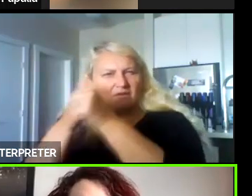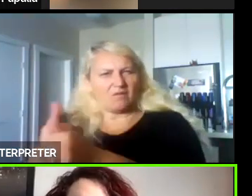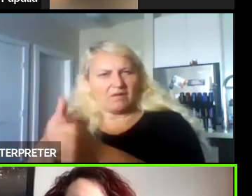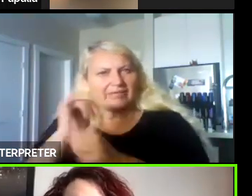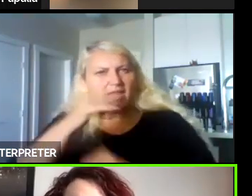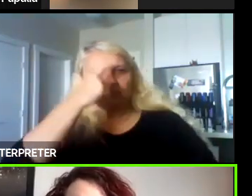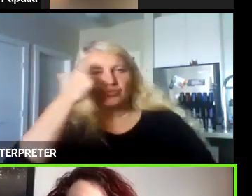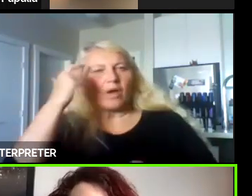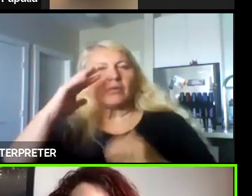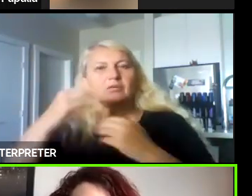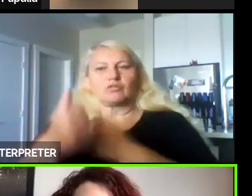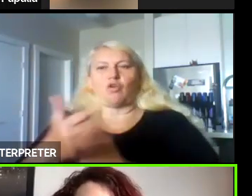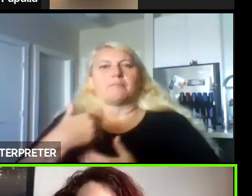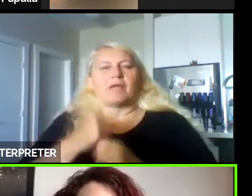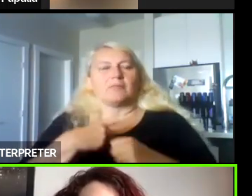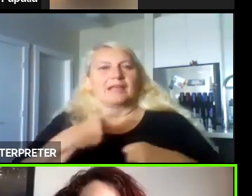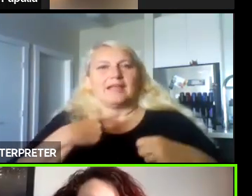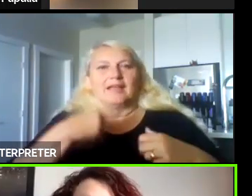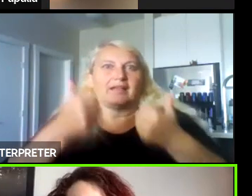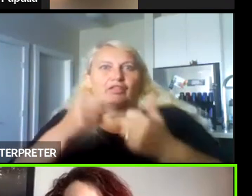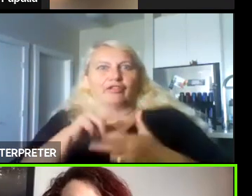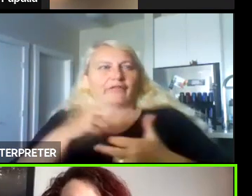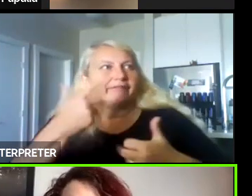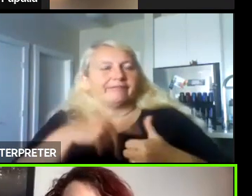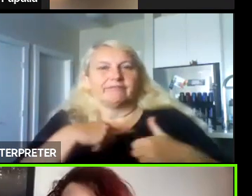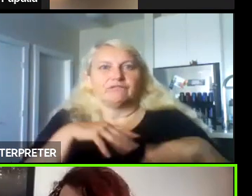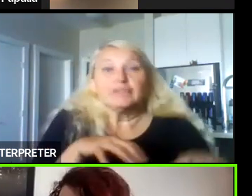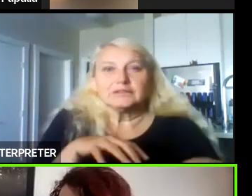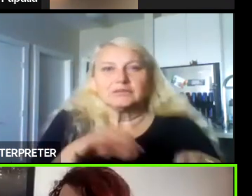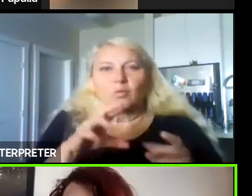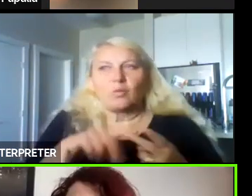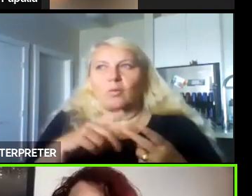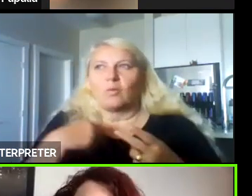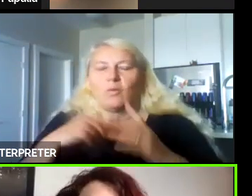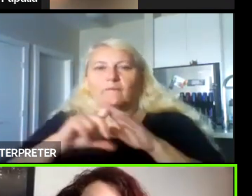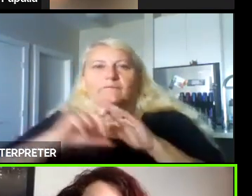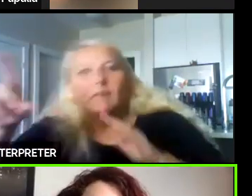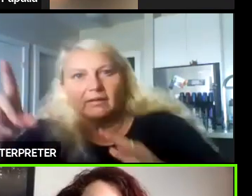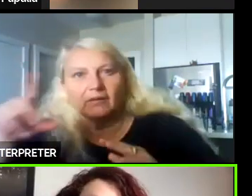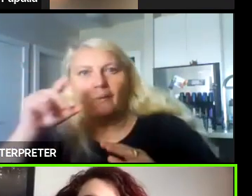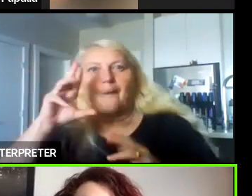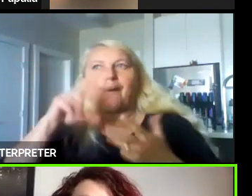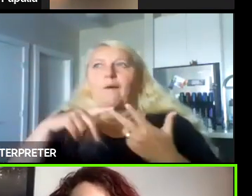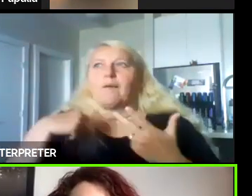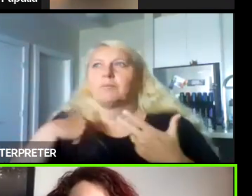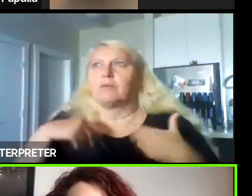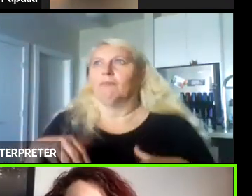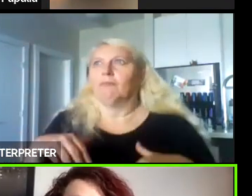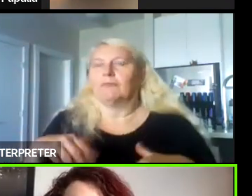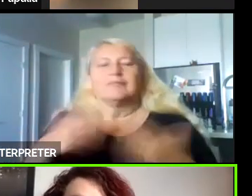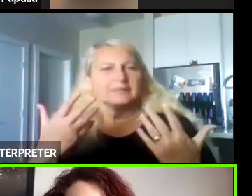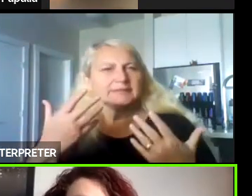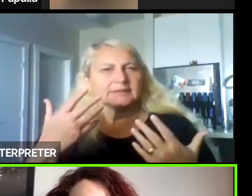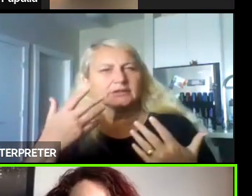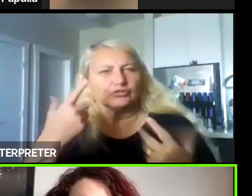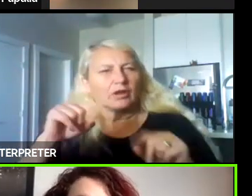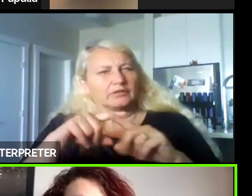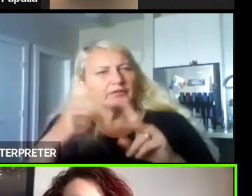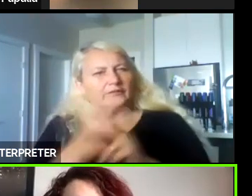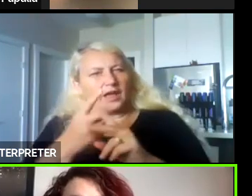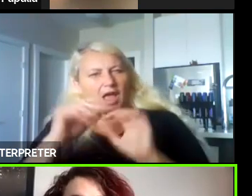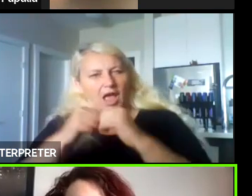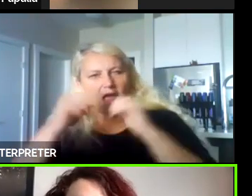freeze or flee or fawn or all of the things we might do to care for ourselves in the best ways we know